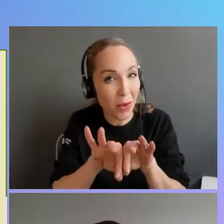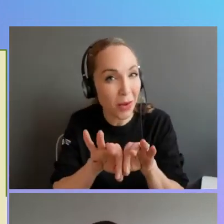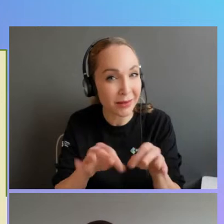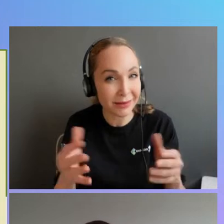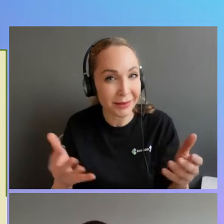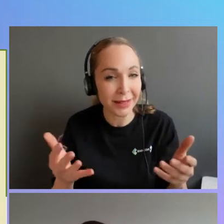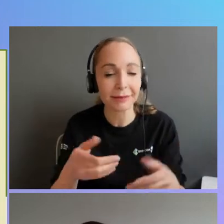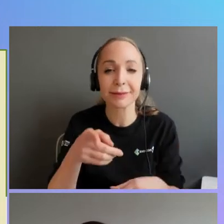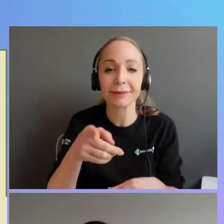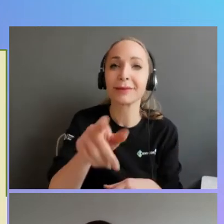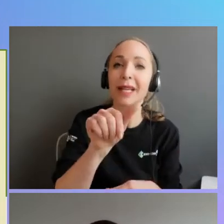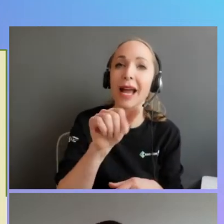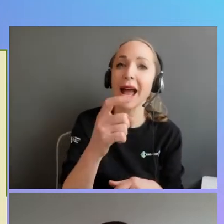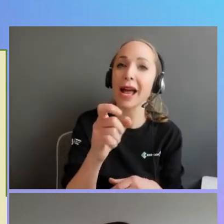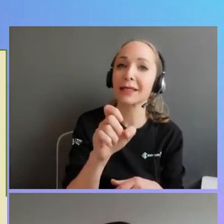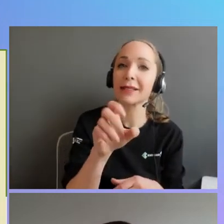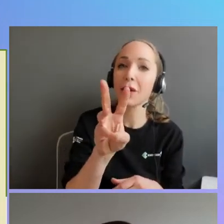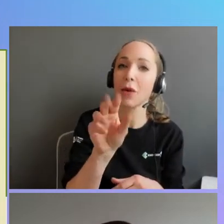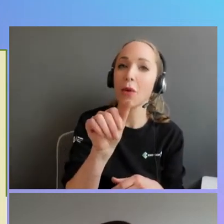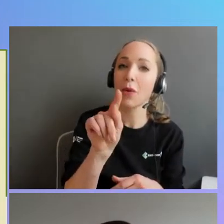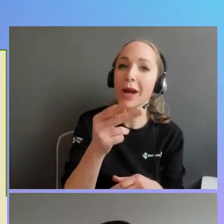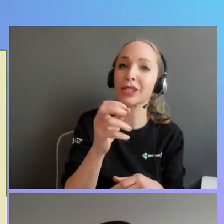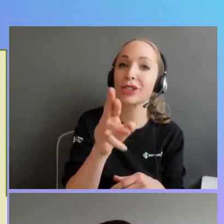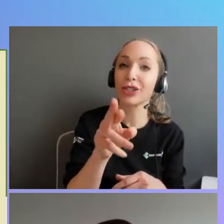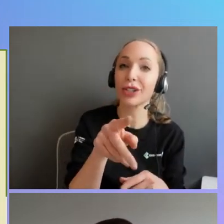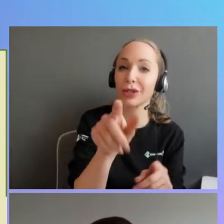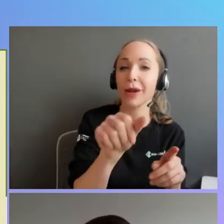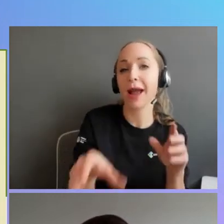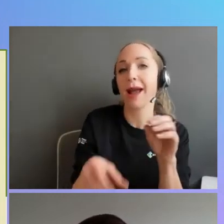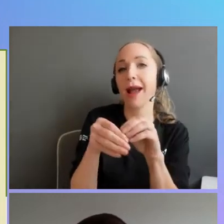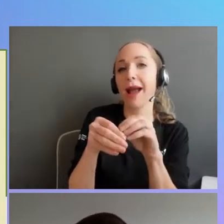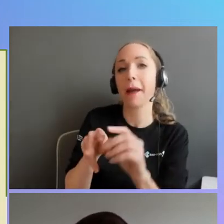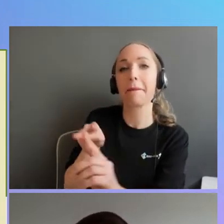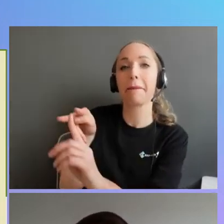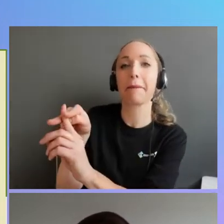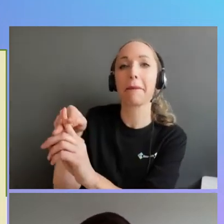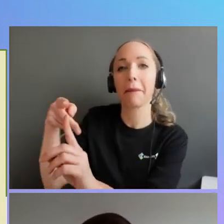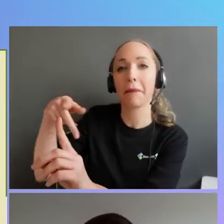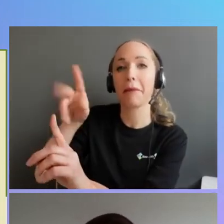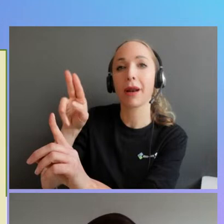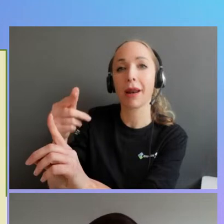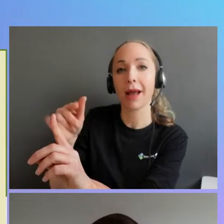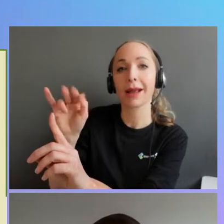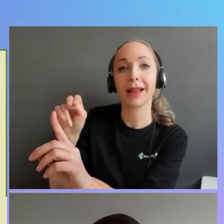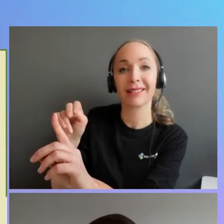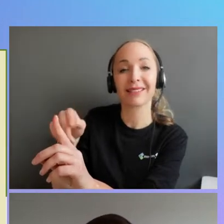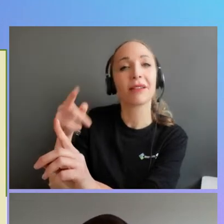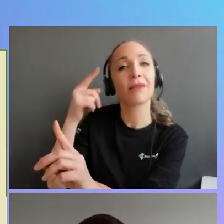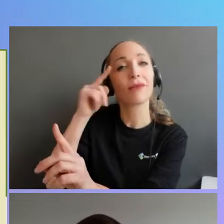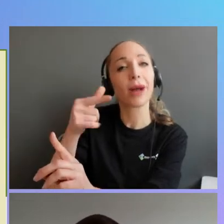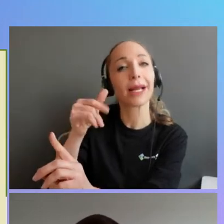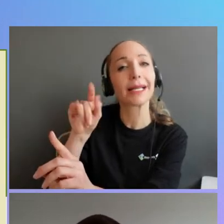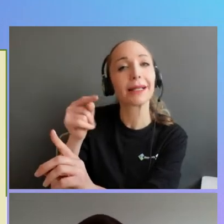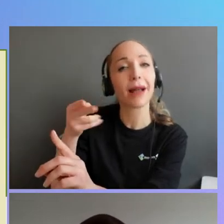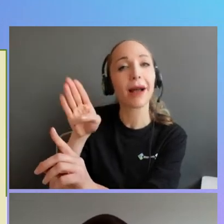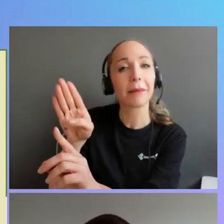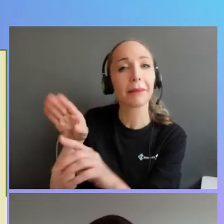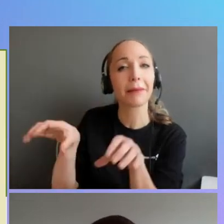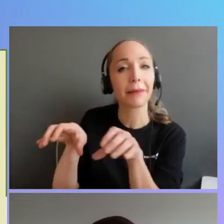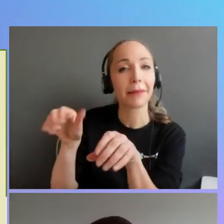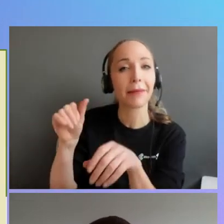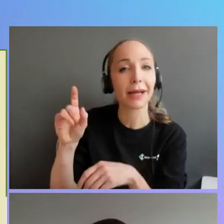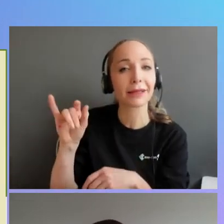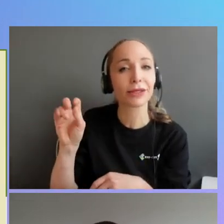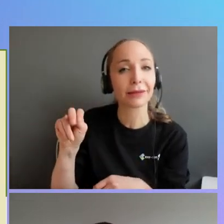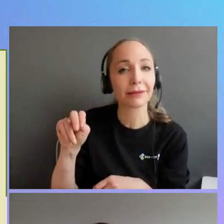a GitHub action. So this can be used to block merging of